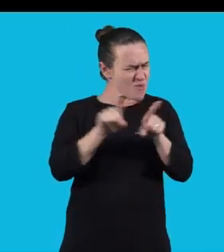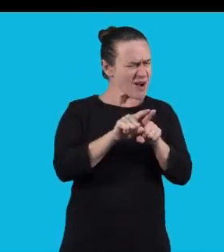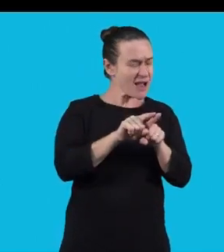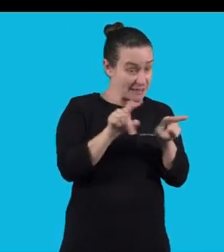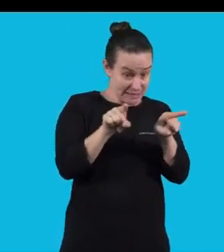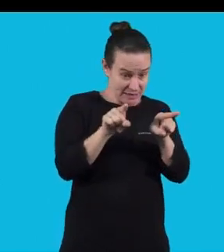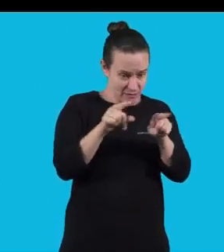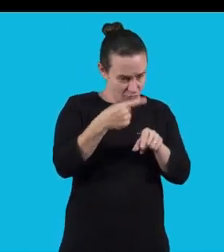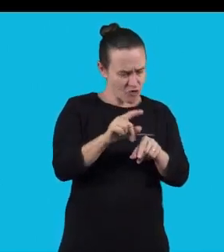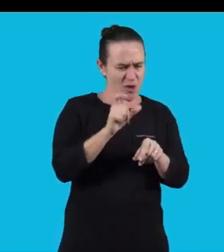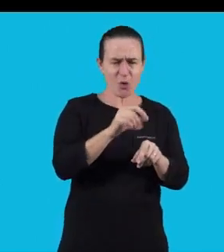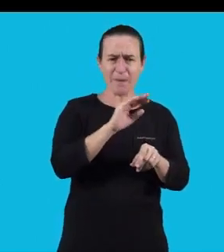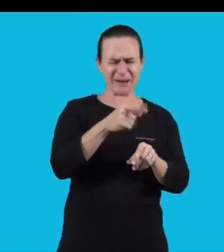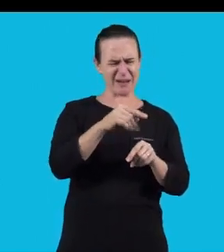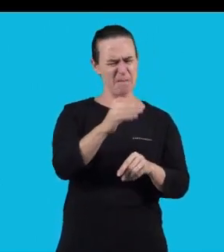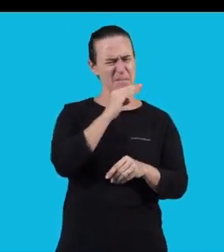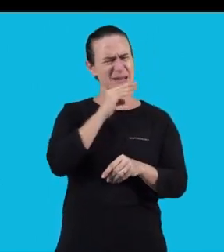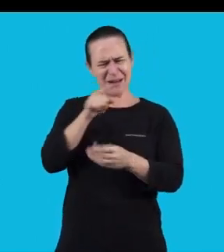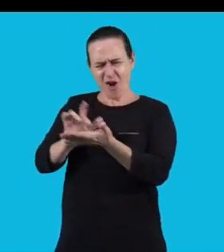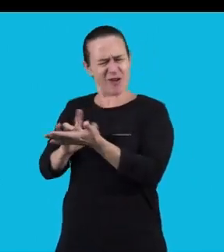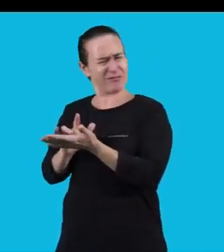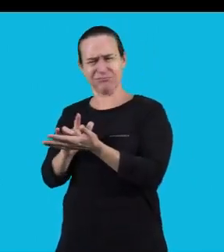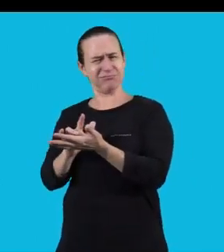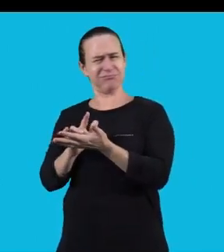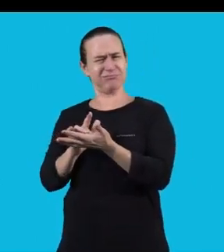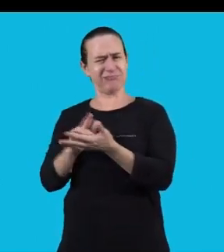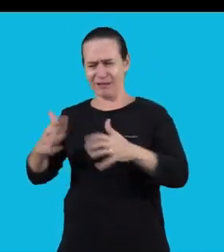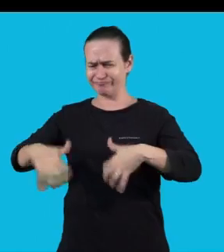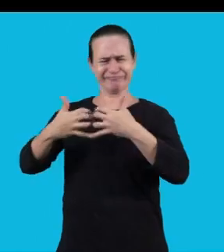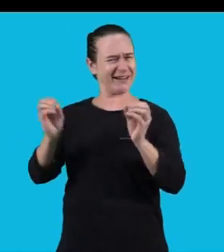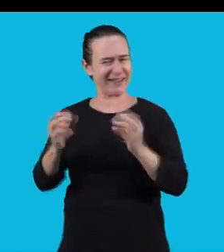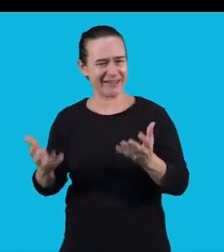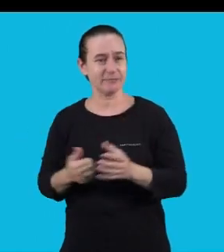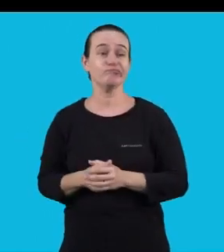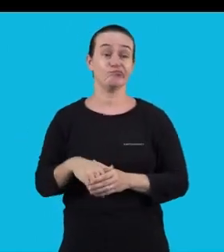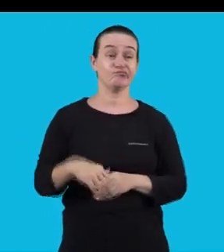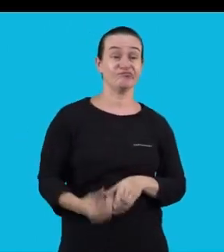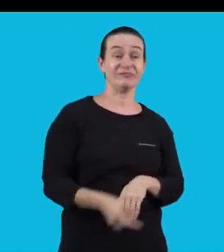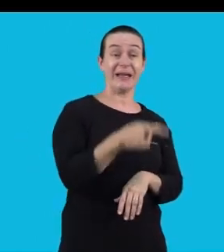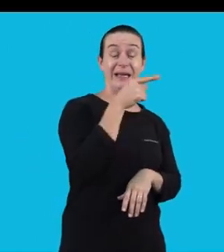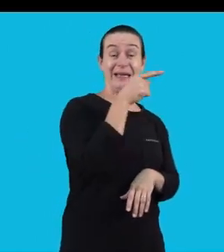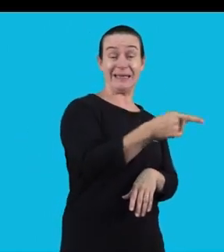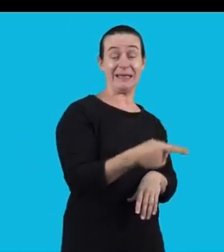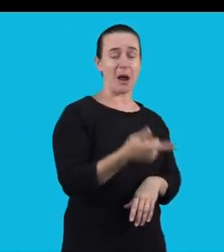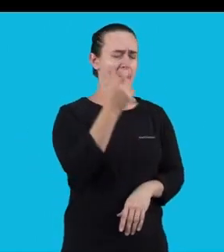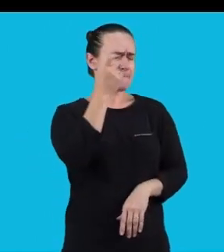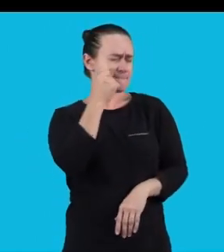but it has a very different meaning. Let's look at the example. He is a man of great stature in the